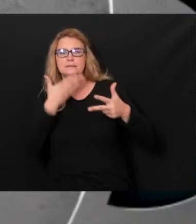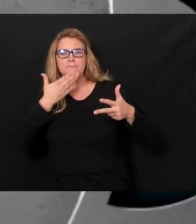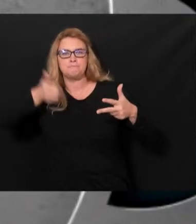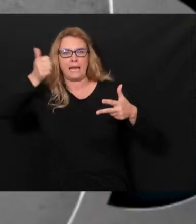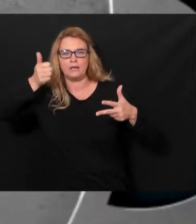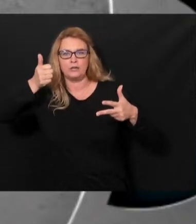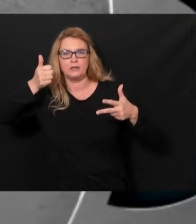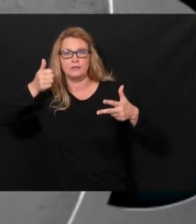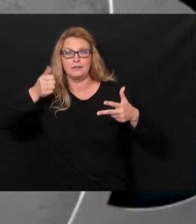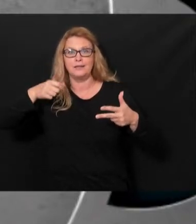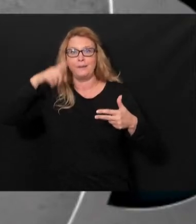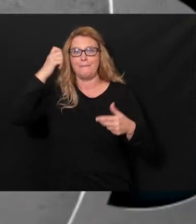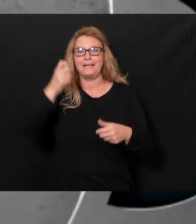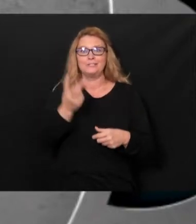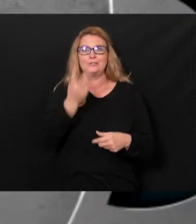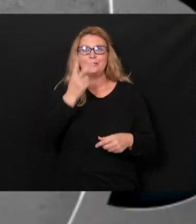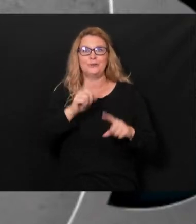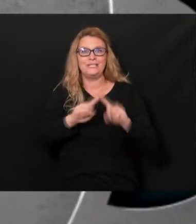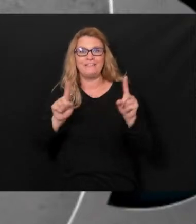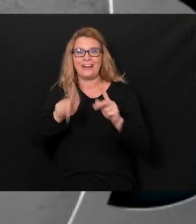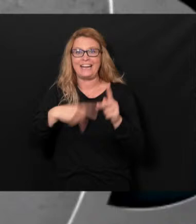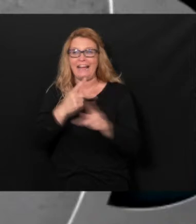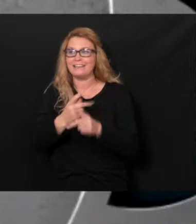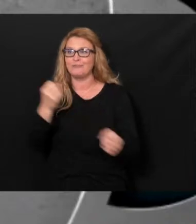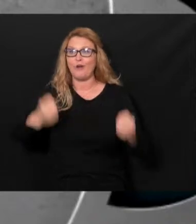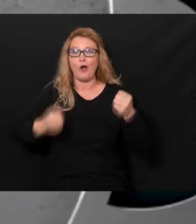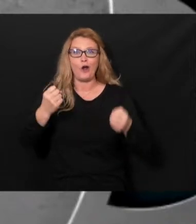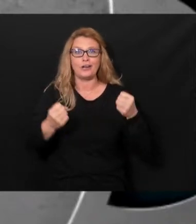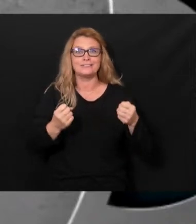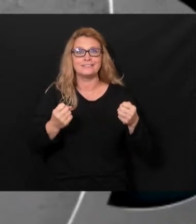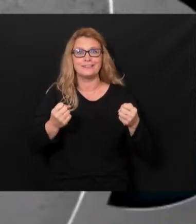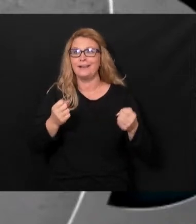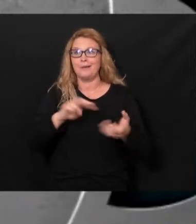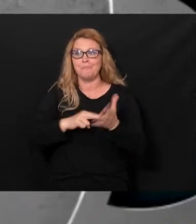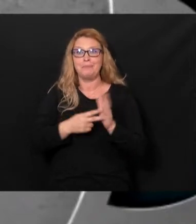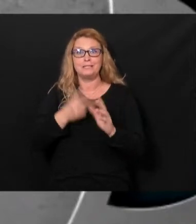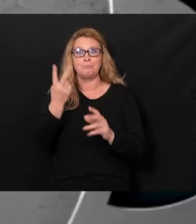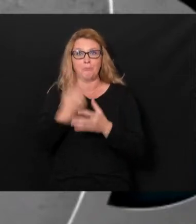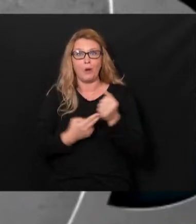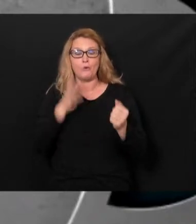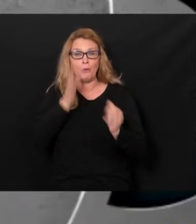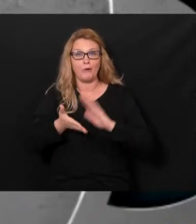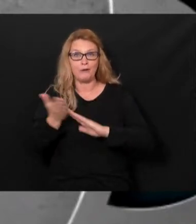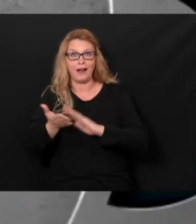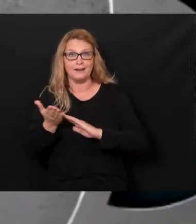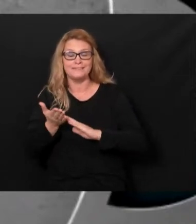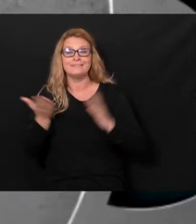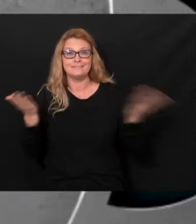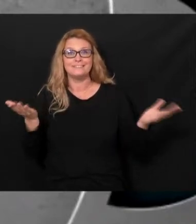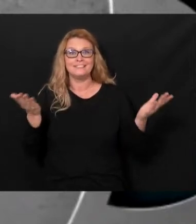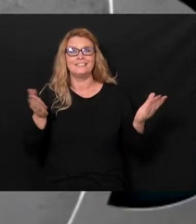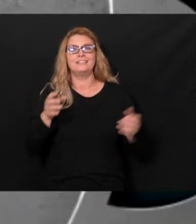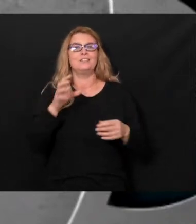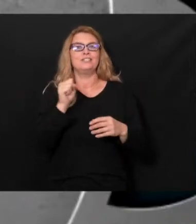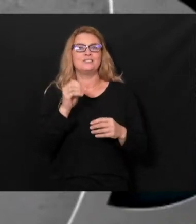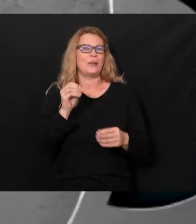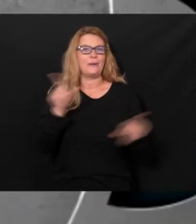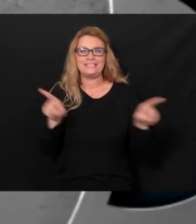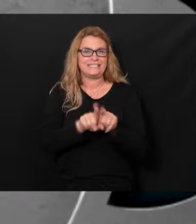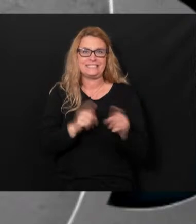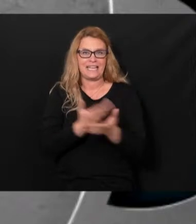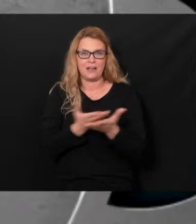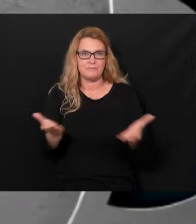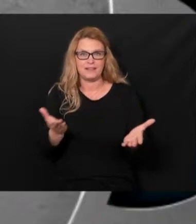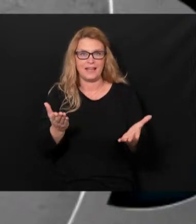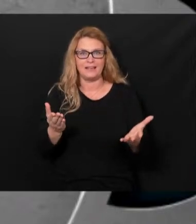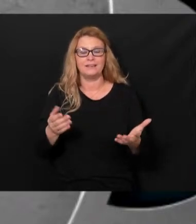2 brands of a car, you can have 2 brands of a vaccine. We are going to have 3 good vaccines available, which has been made in less than a year